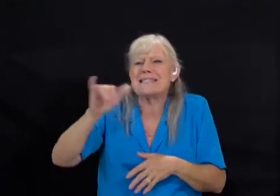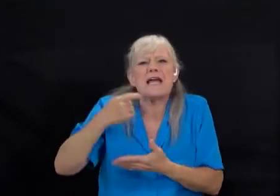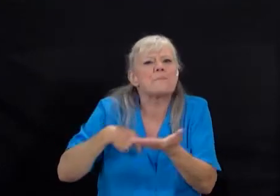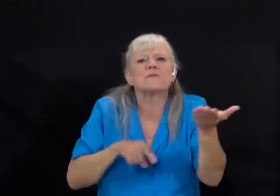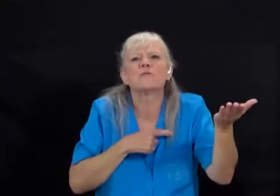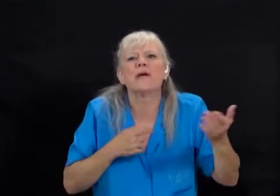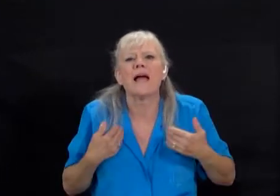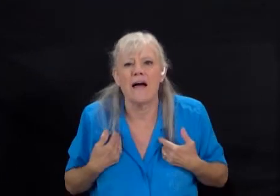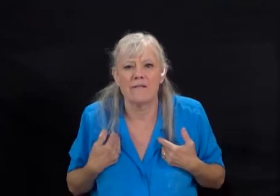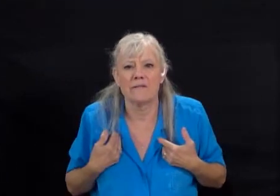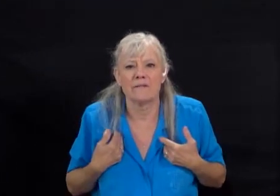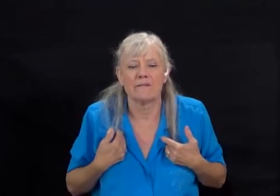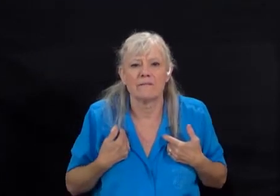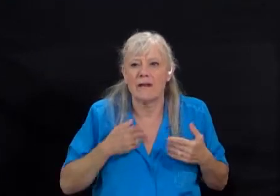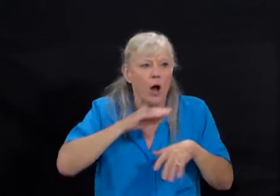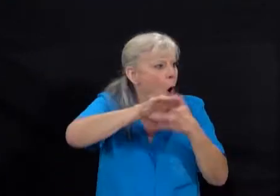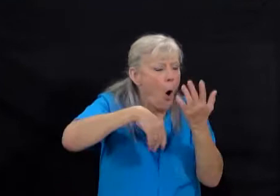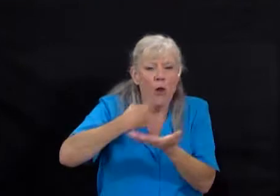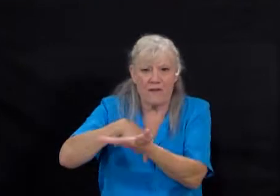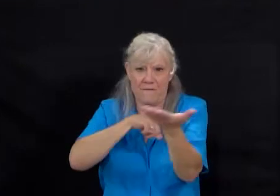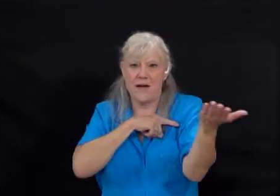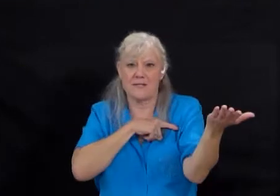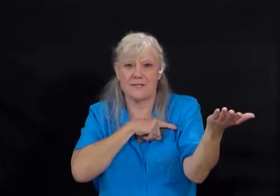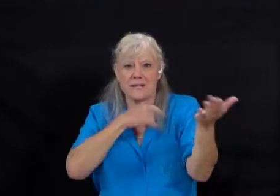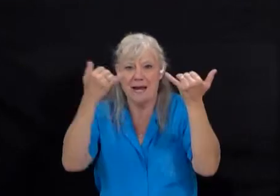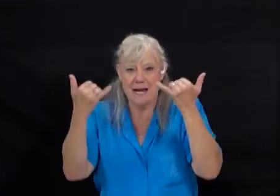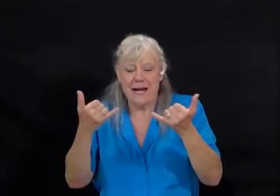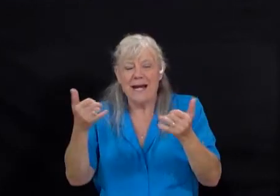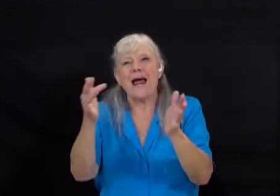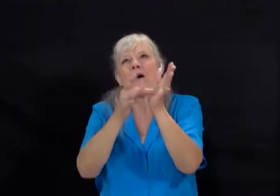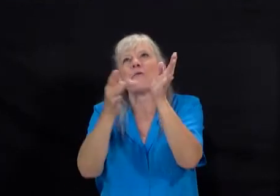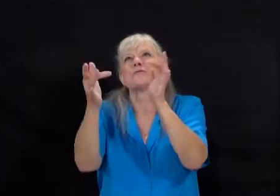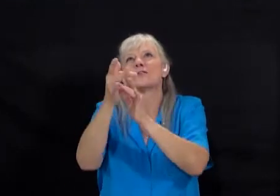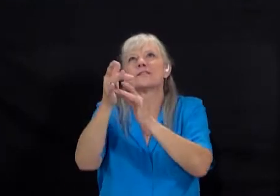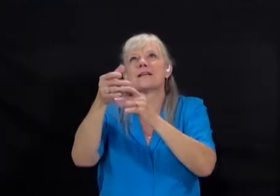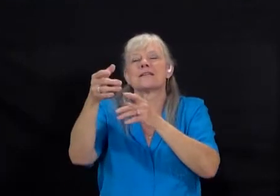all of us. He could now, as it were,